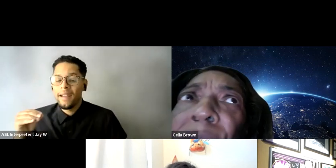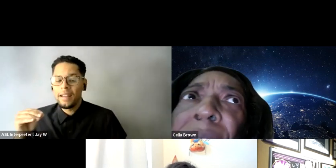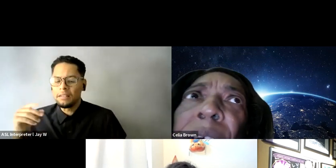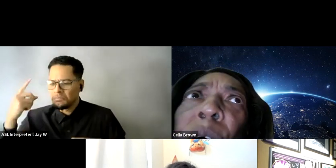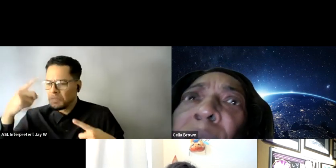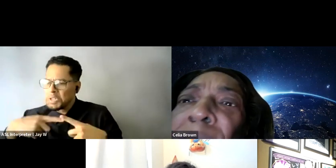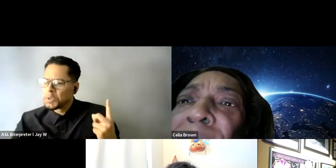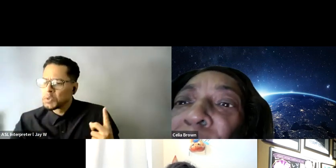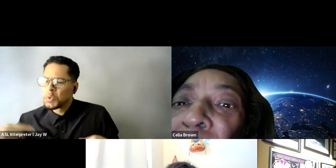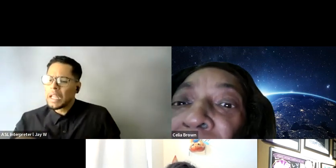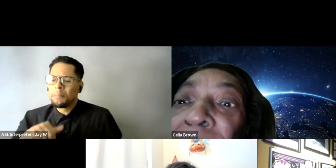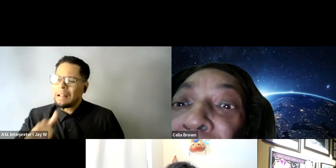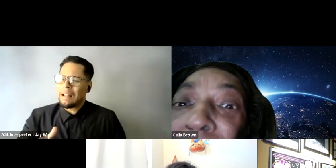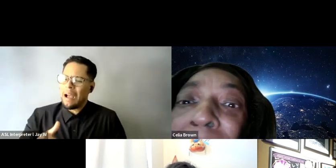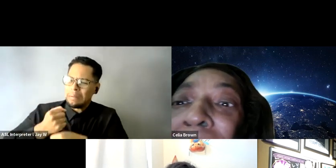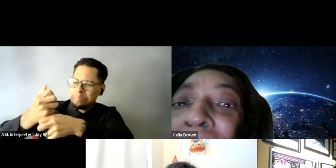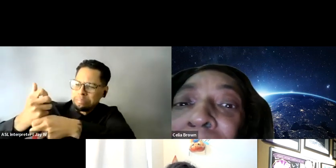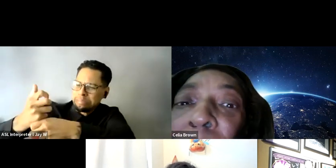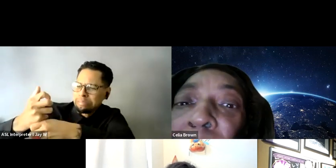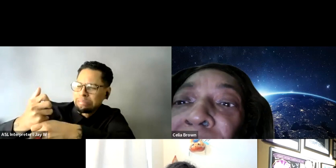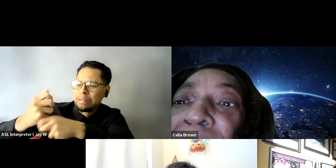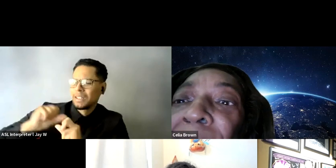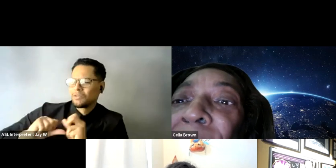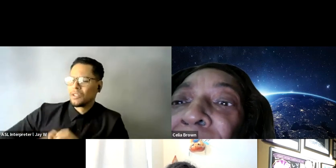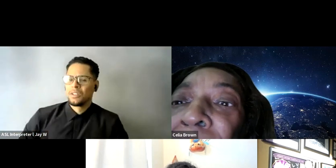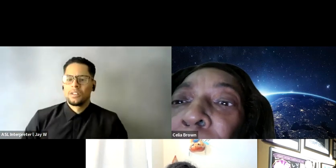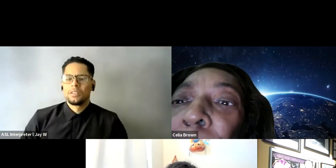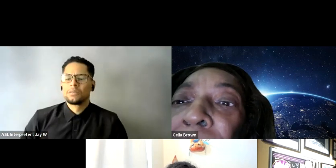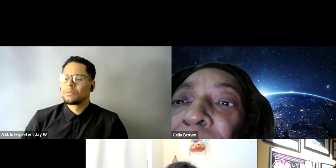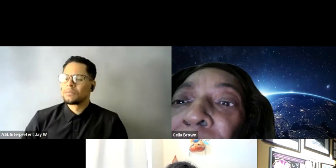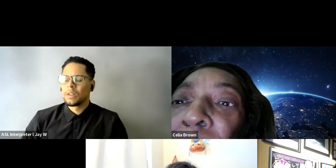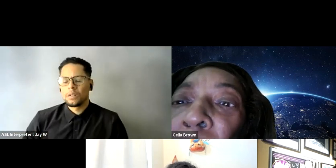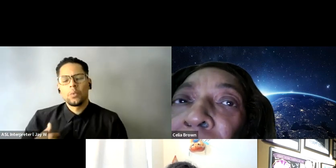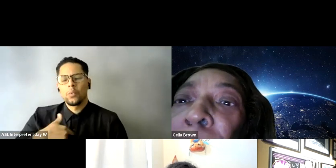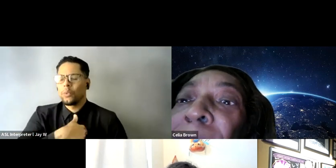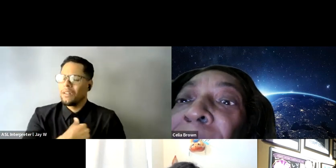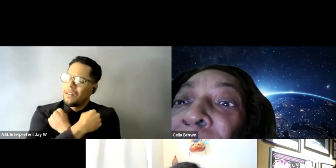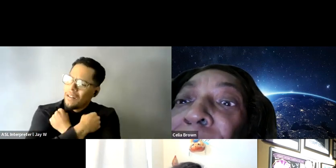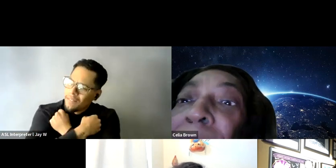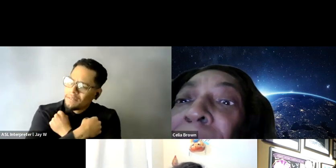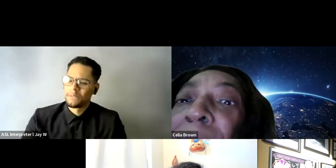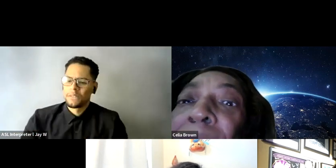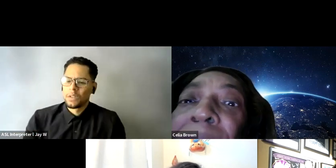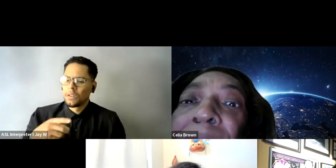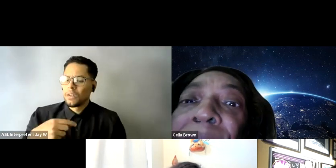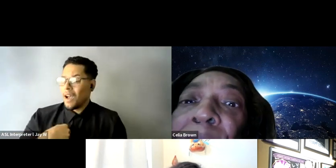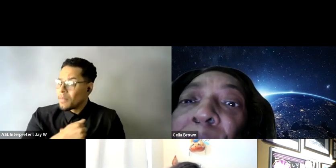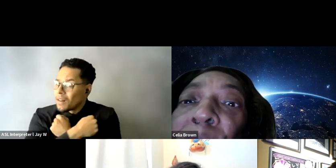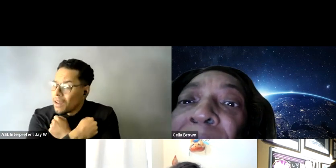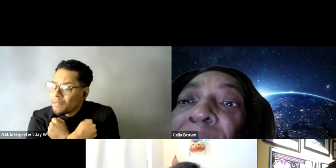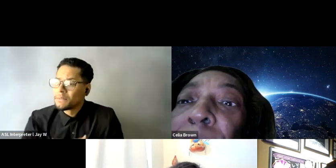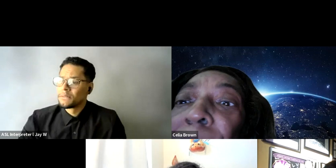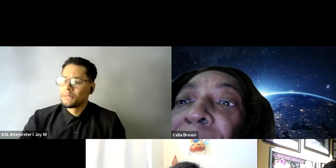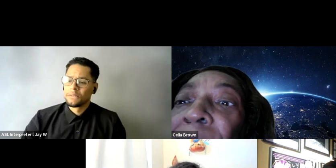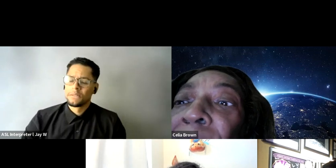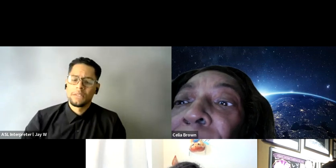because all of us are love. We don't say love a lot, but, you know, I'm love, and I feel great